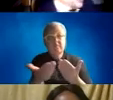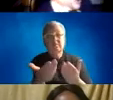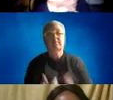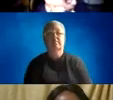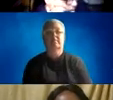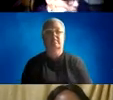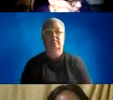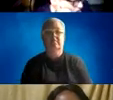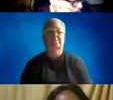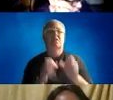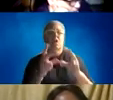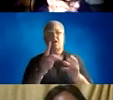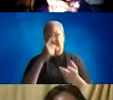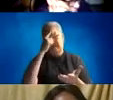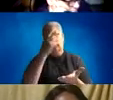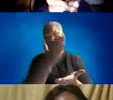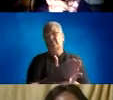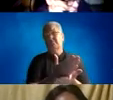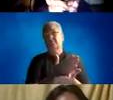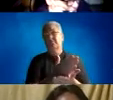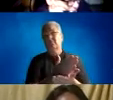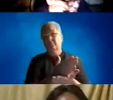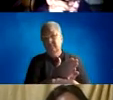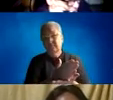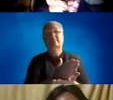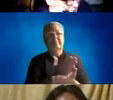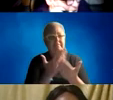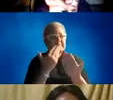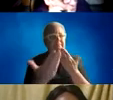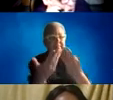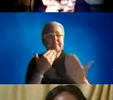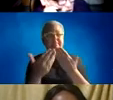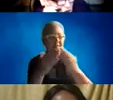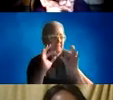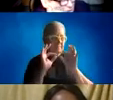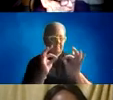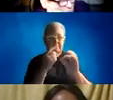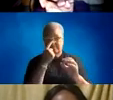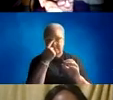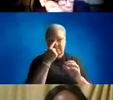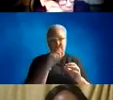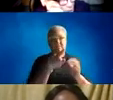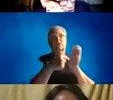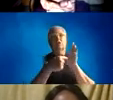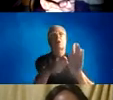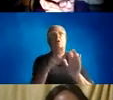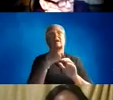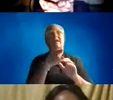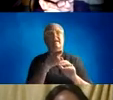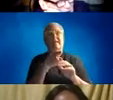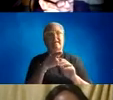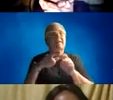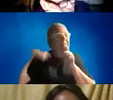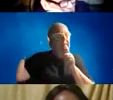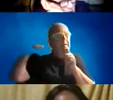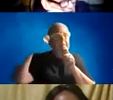Okay, we'll stop there. I wanted to just thank you for all of that, everybody. I'm not going to show this film, but I wanted to talk about